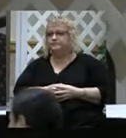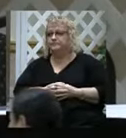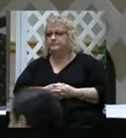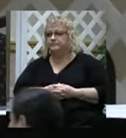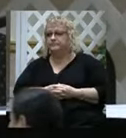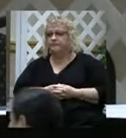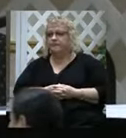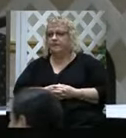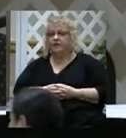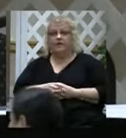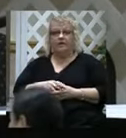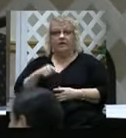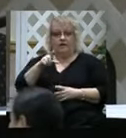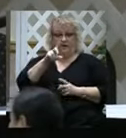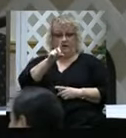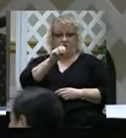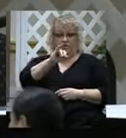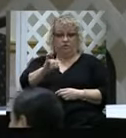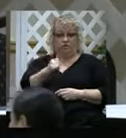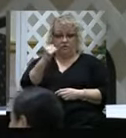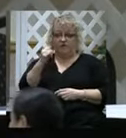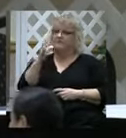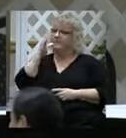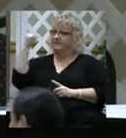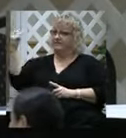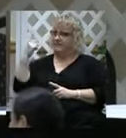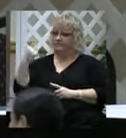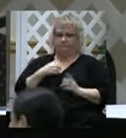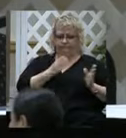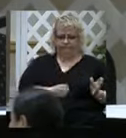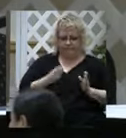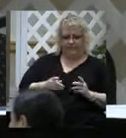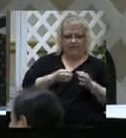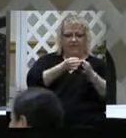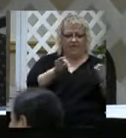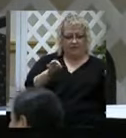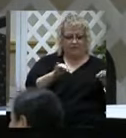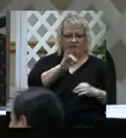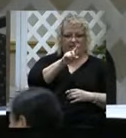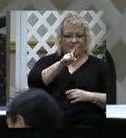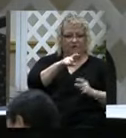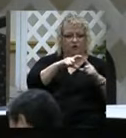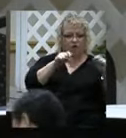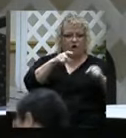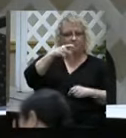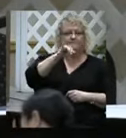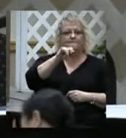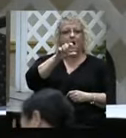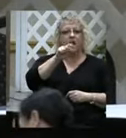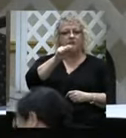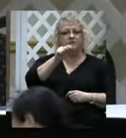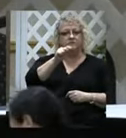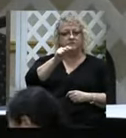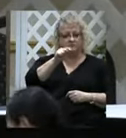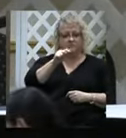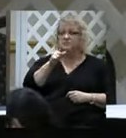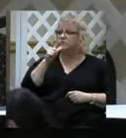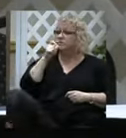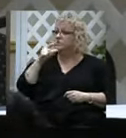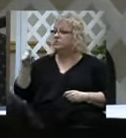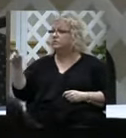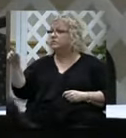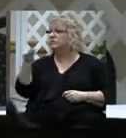in preparation for the Department of Justice lady, we also started our language ID card pilot. So this is kind of, for those of you